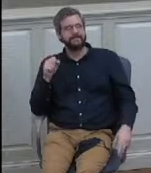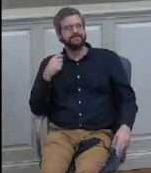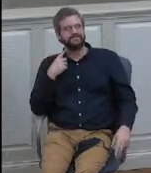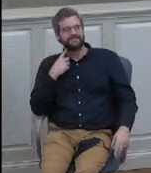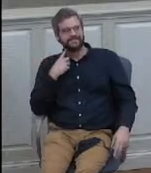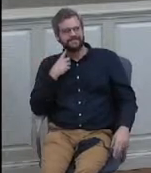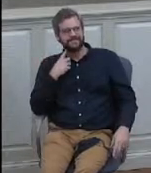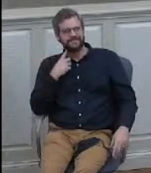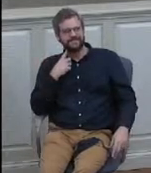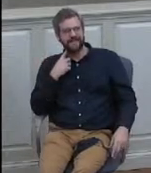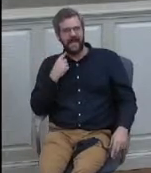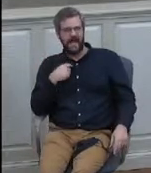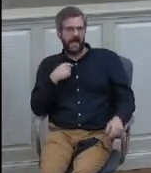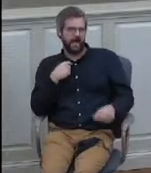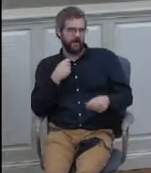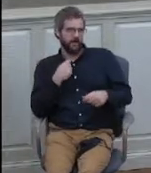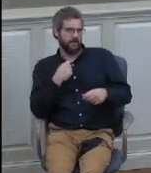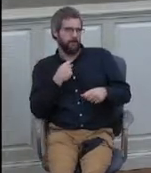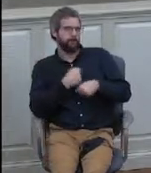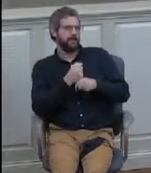I gave him suggestions.